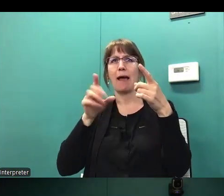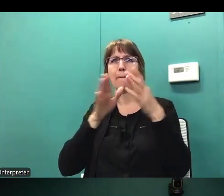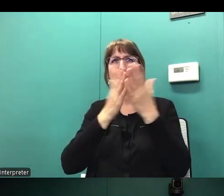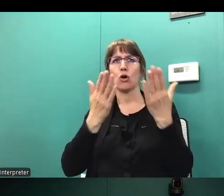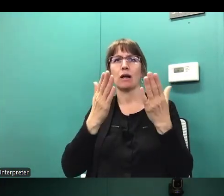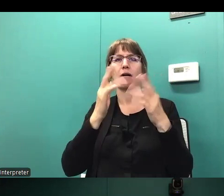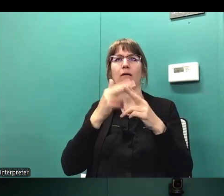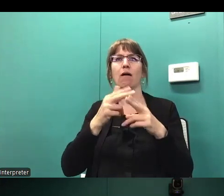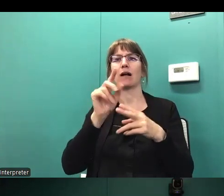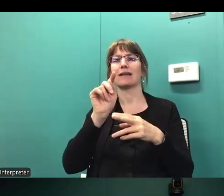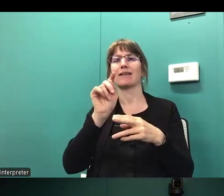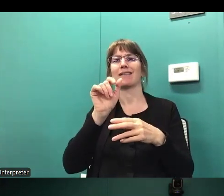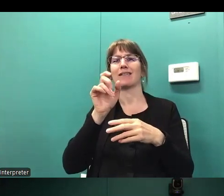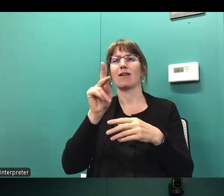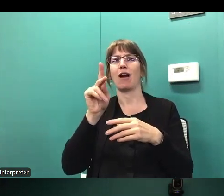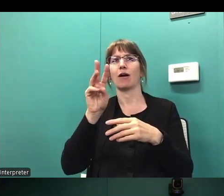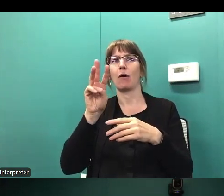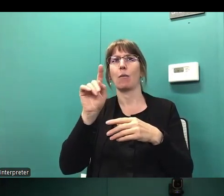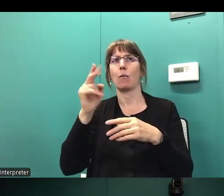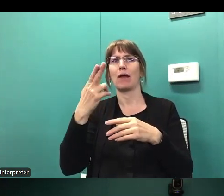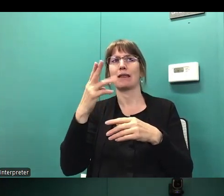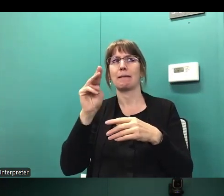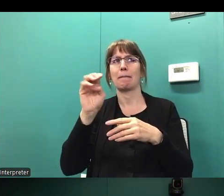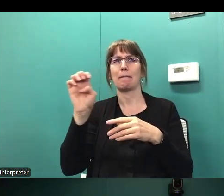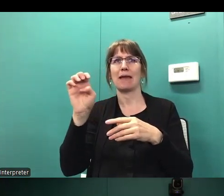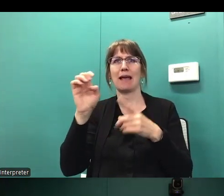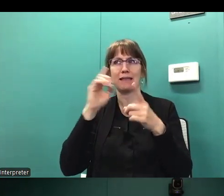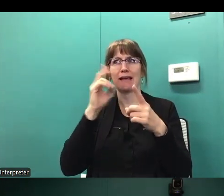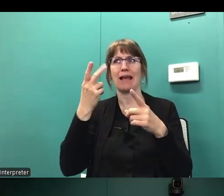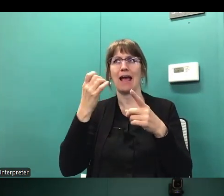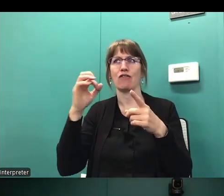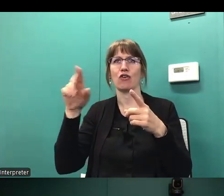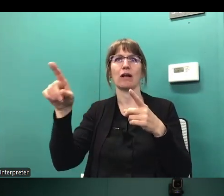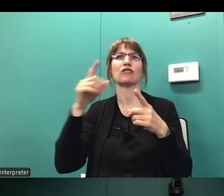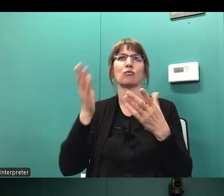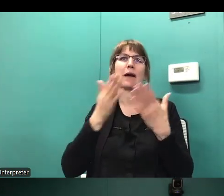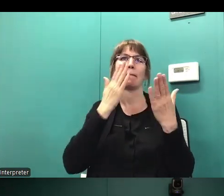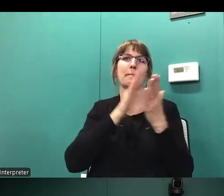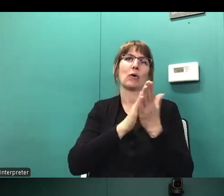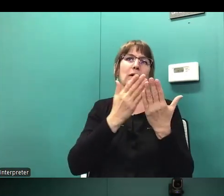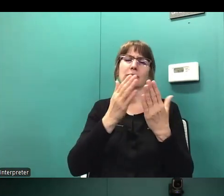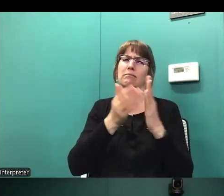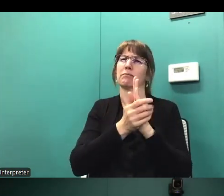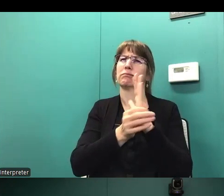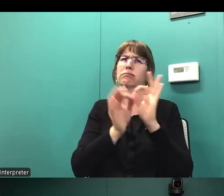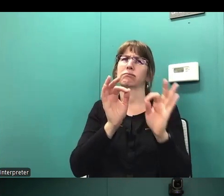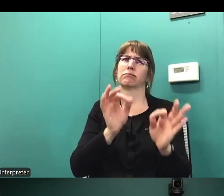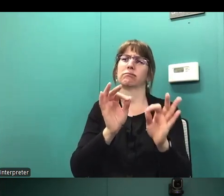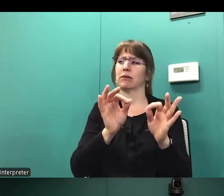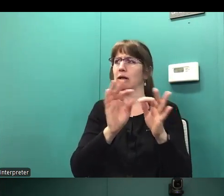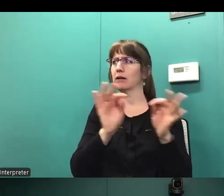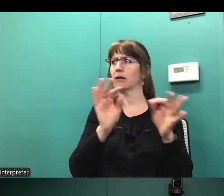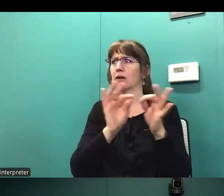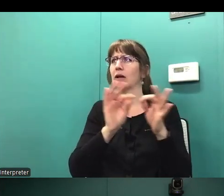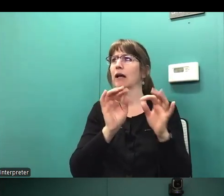purple? Anyway, I think it was Heather, but she recommended a book and it's a really good book because it, like Rachel said, it talks about like just